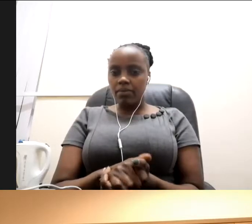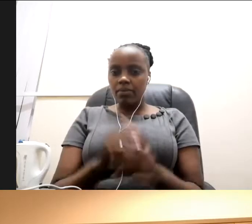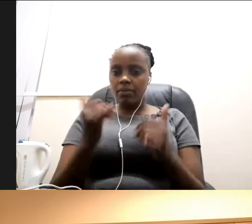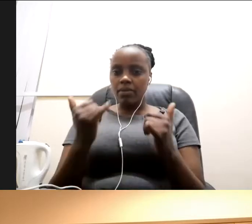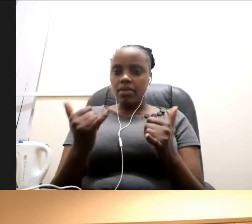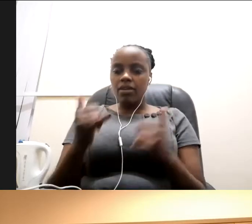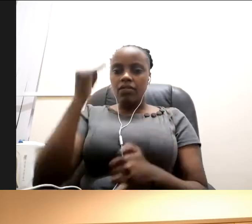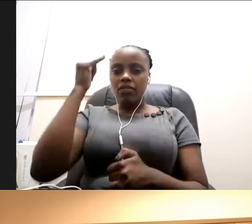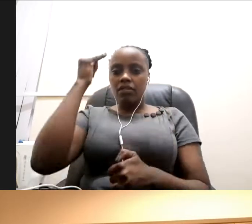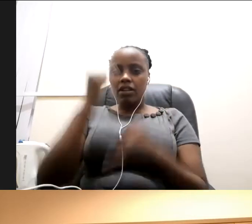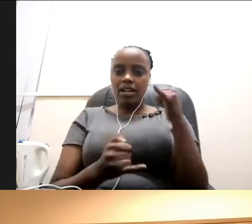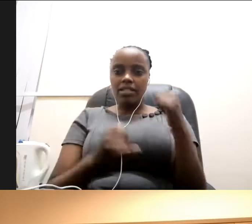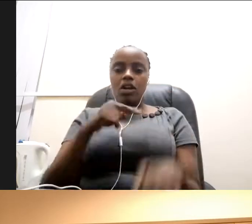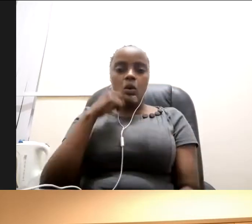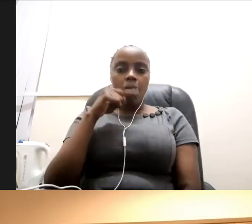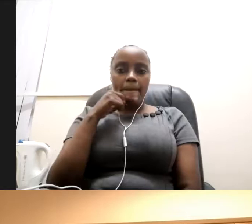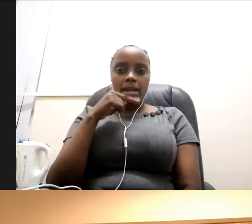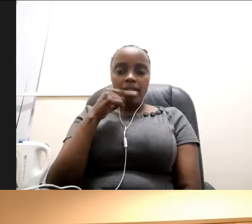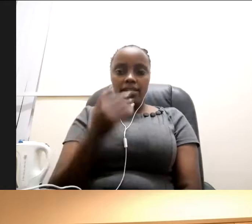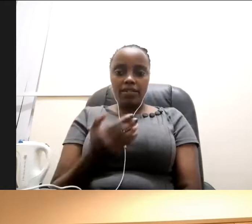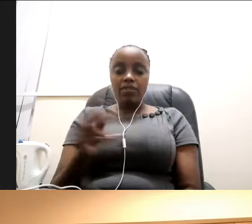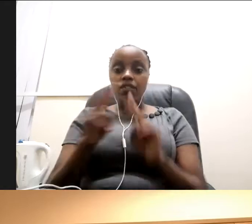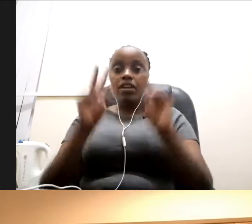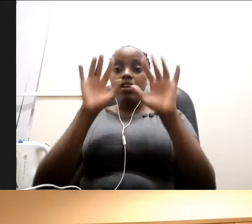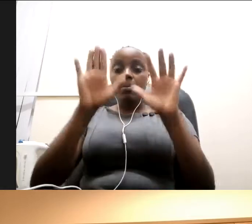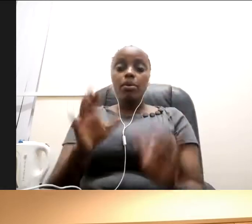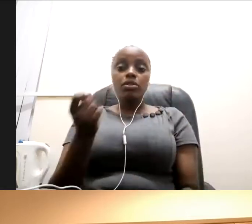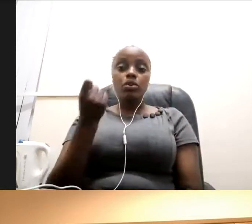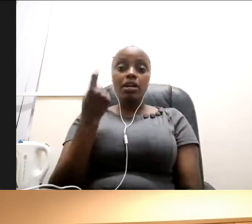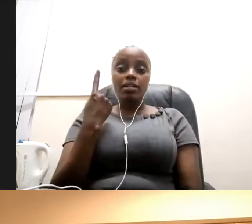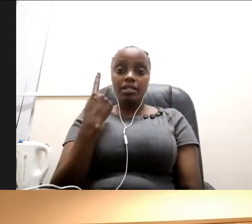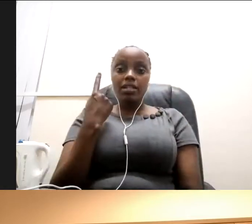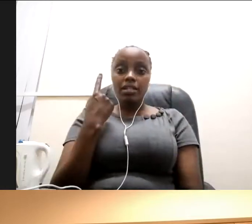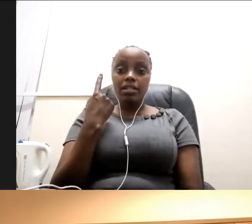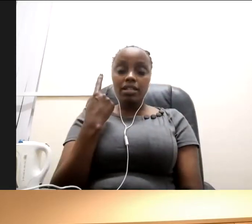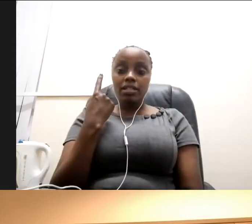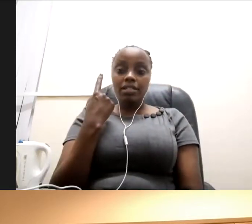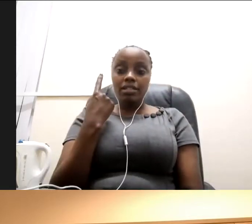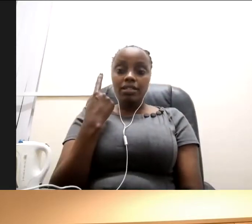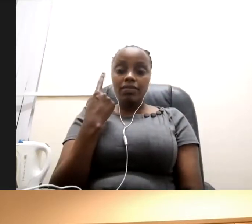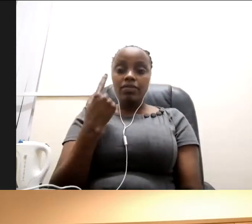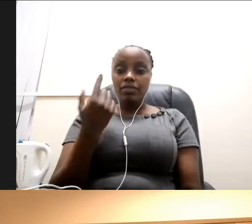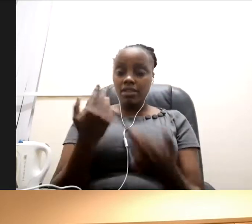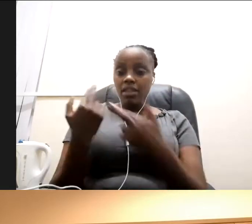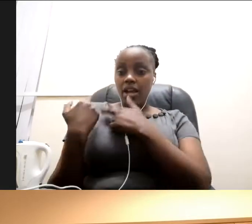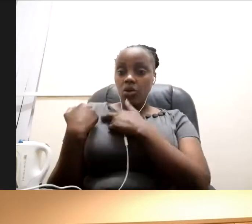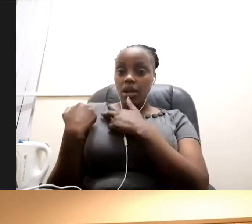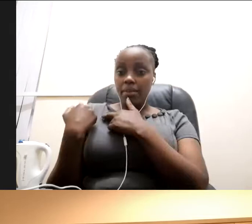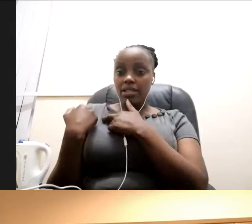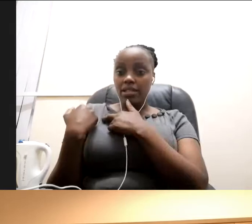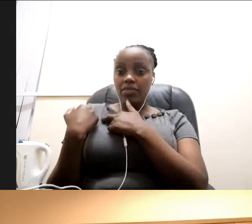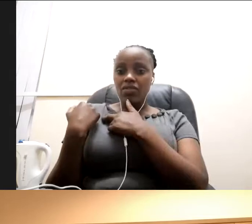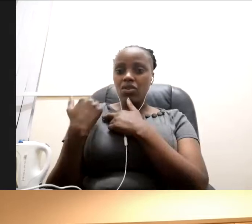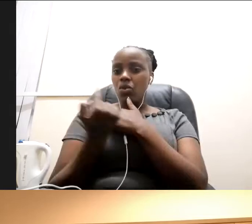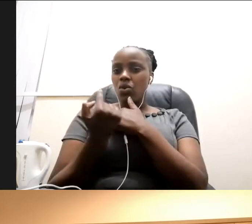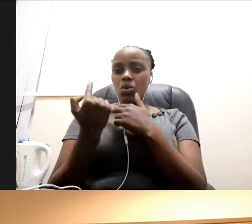last comment. It is important to understand that the accountability is not suspended